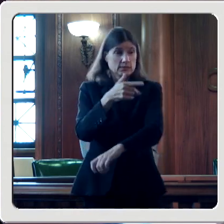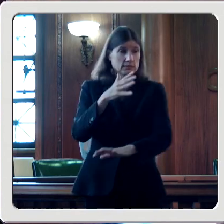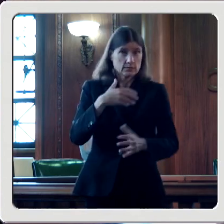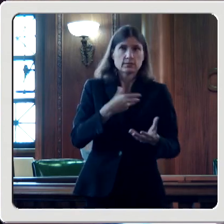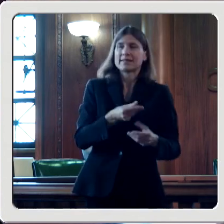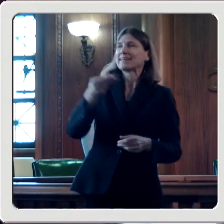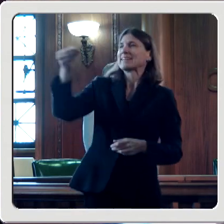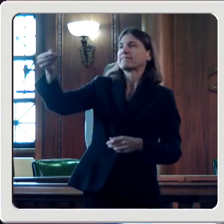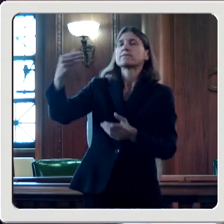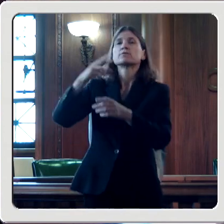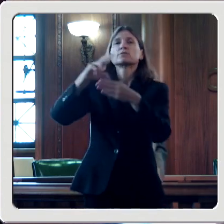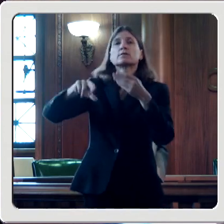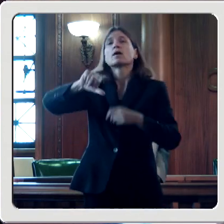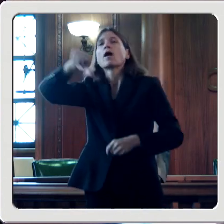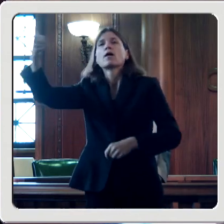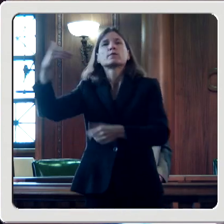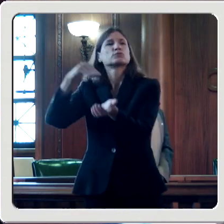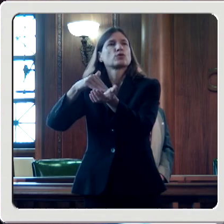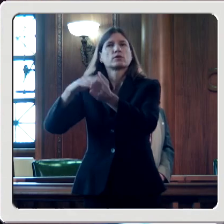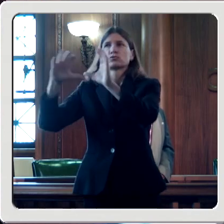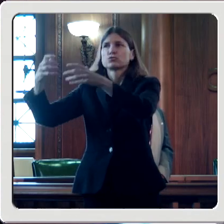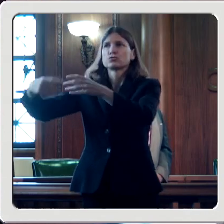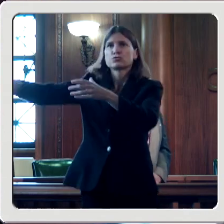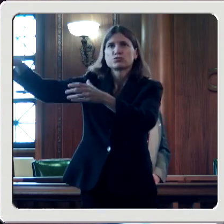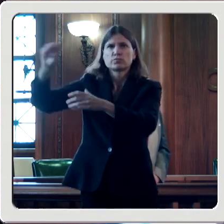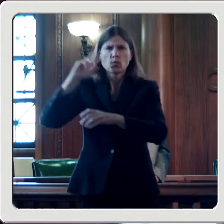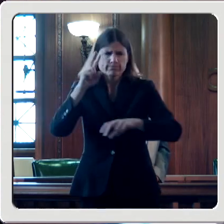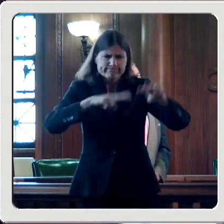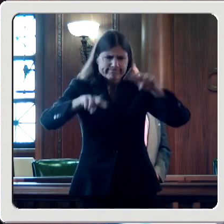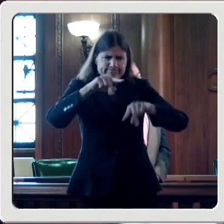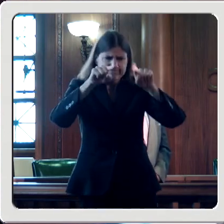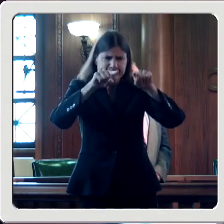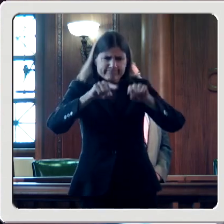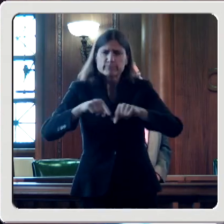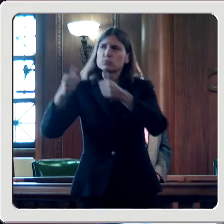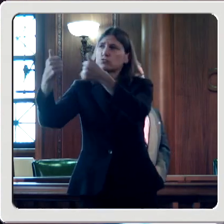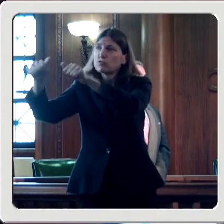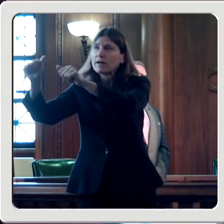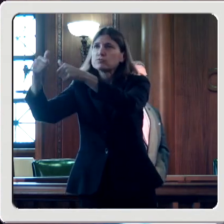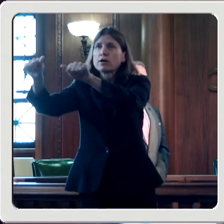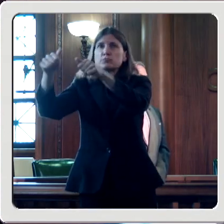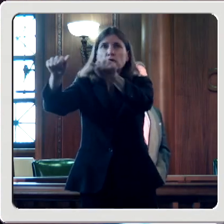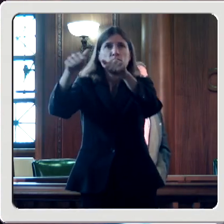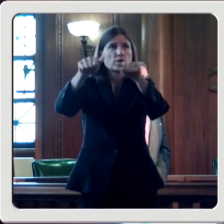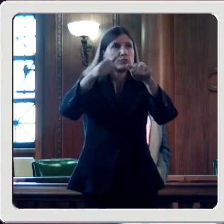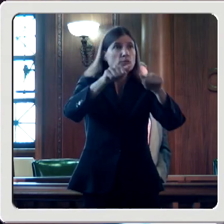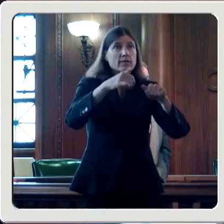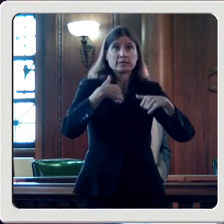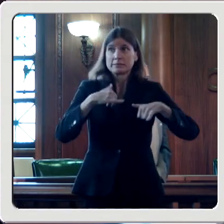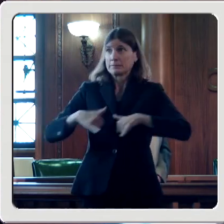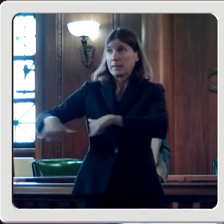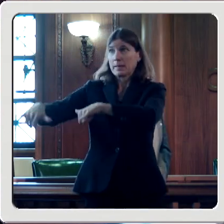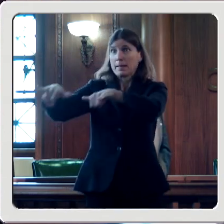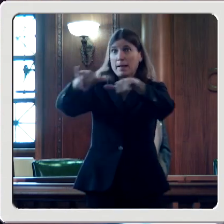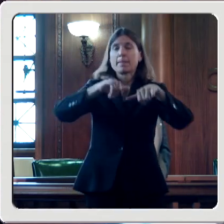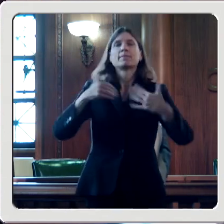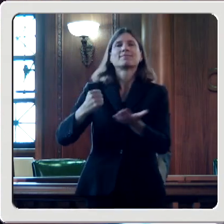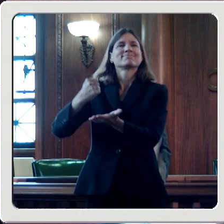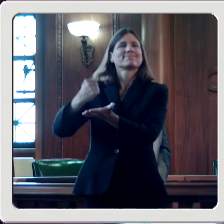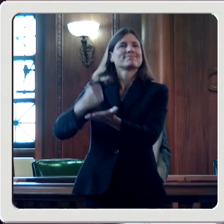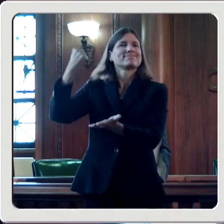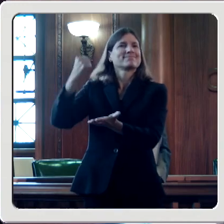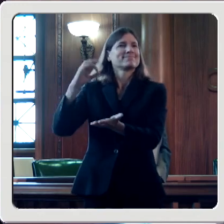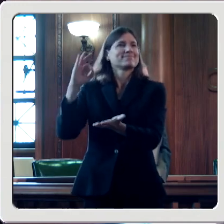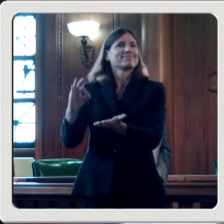this far in terms of success has been our focus, our passion, our commitment on safety, and also